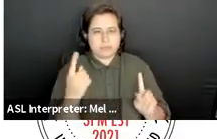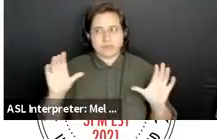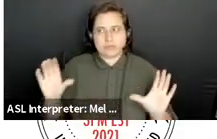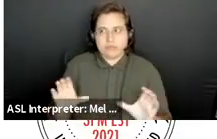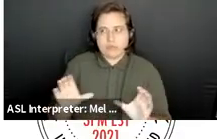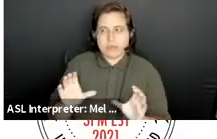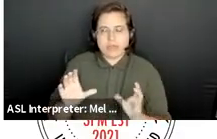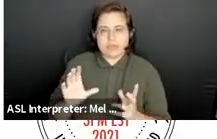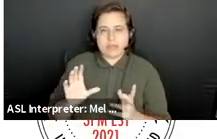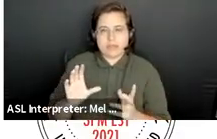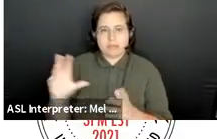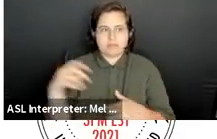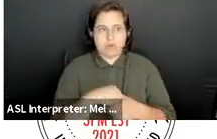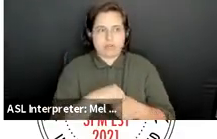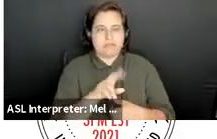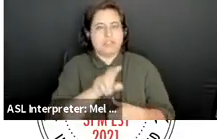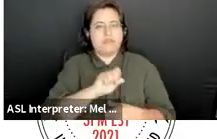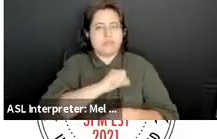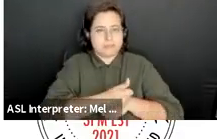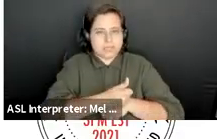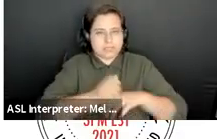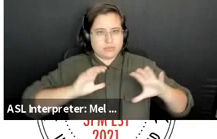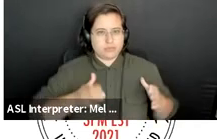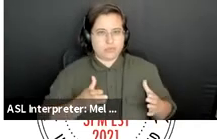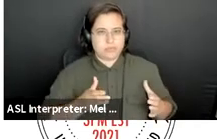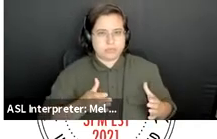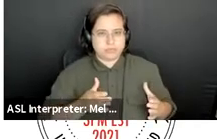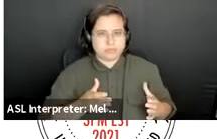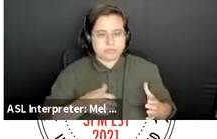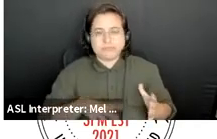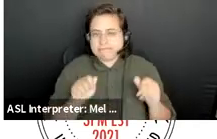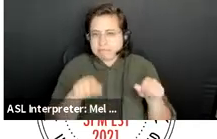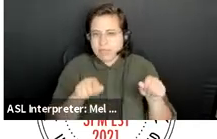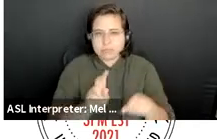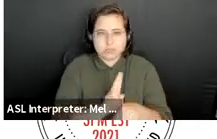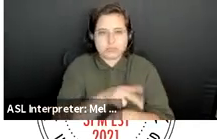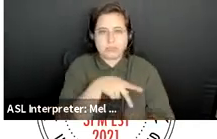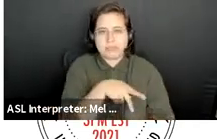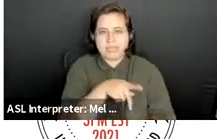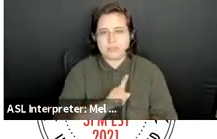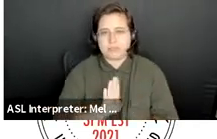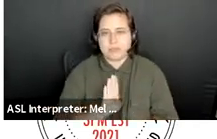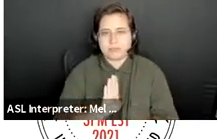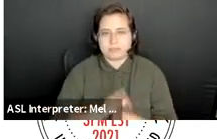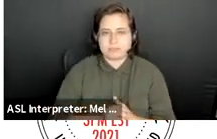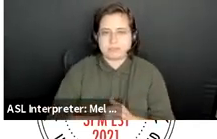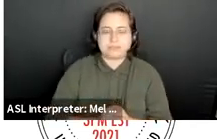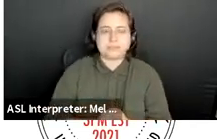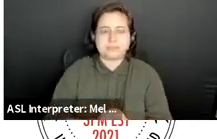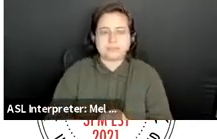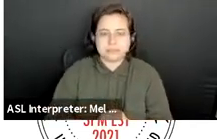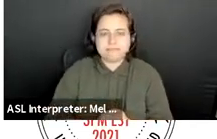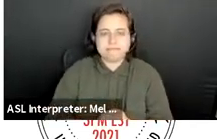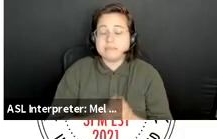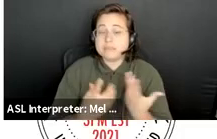the US-based ensemble or US-based group, there is the ability to use a P1B. That can be